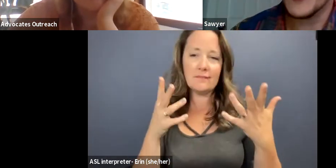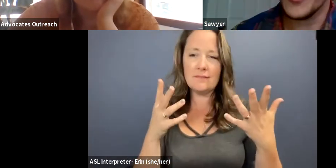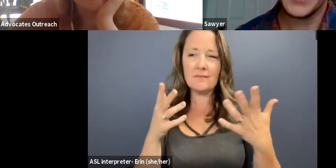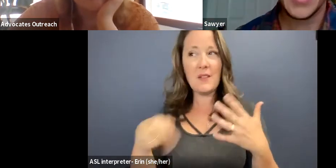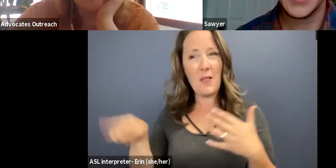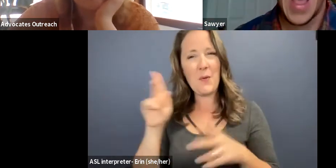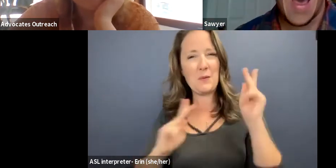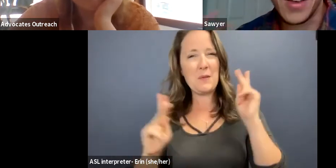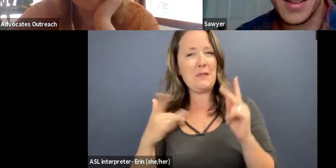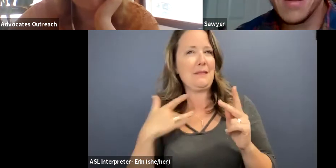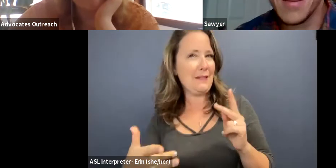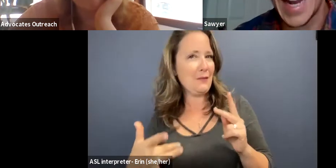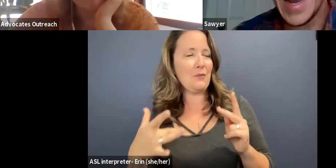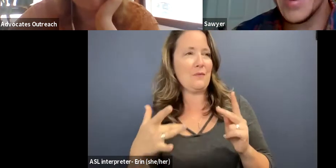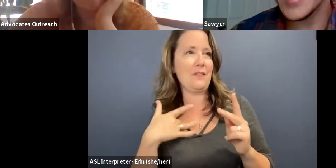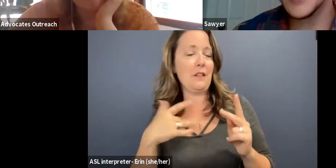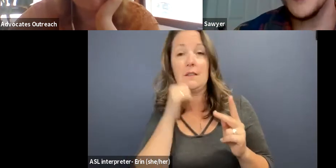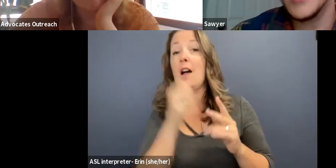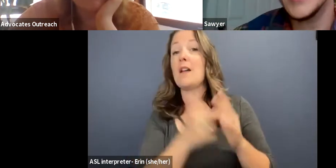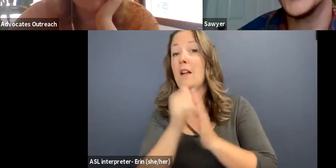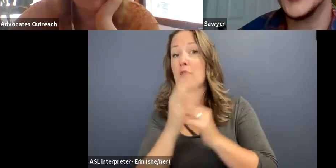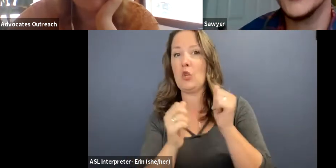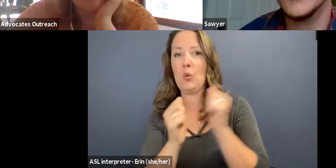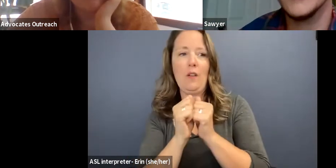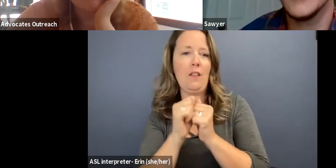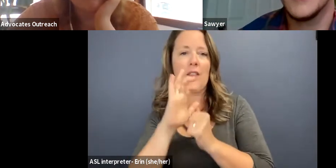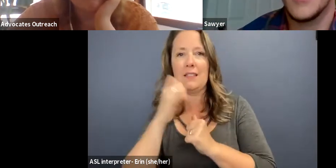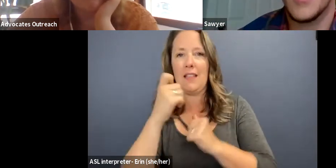thick, and it's kind of like in a